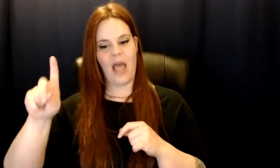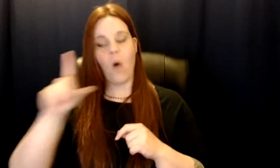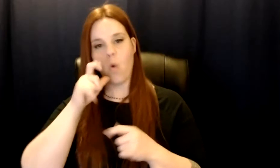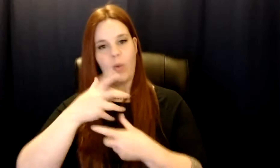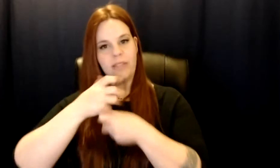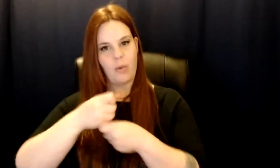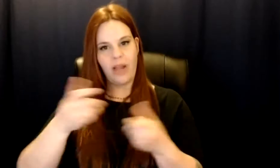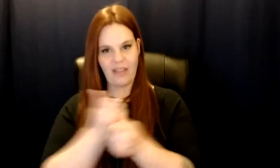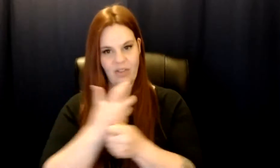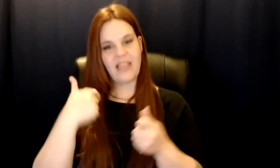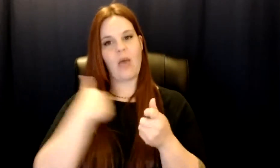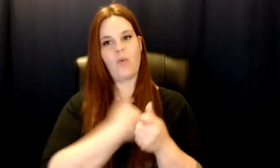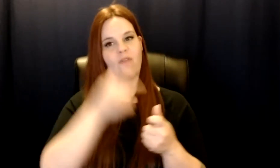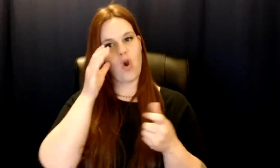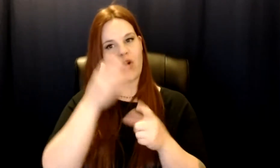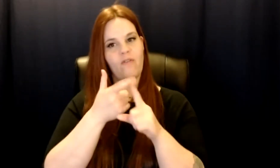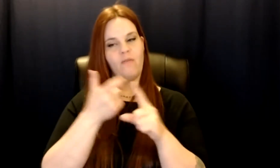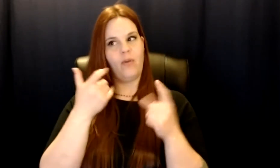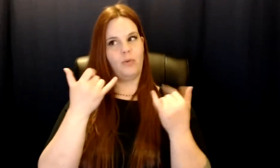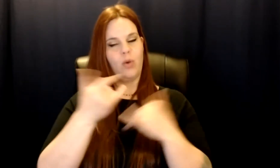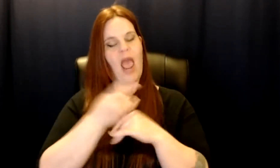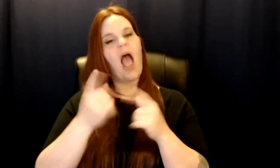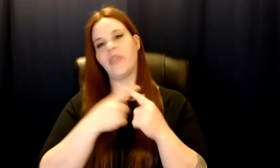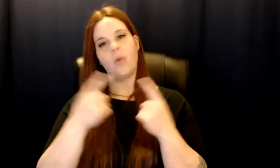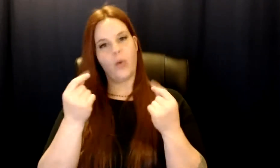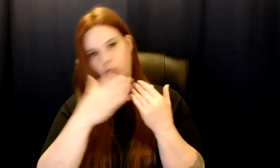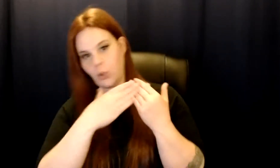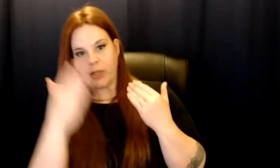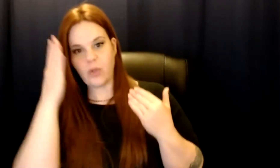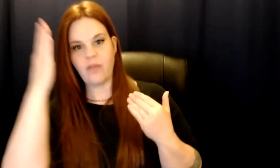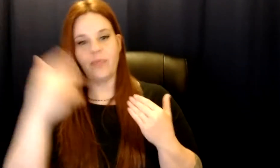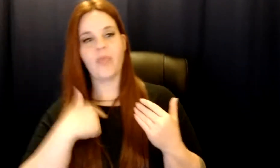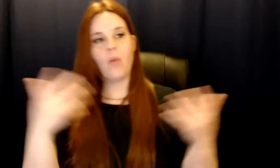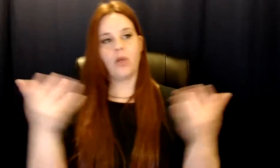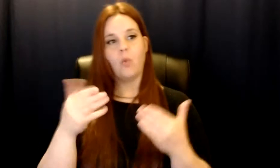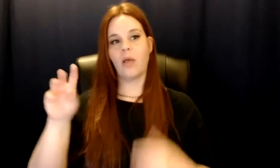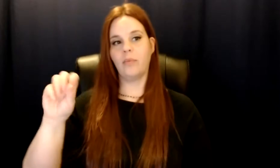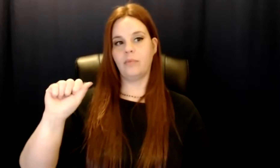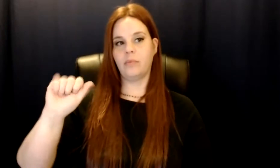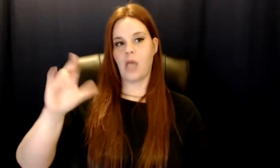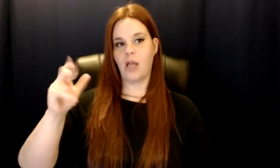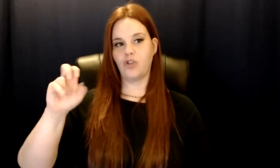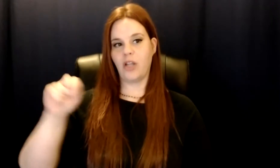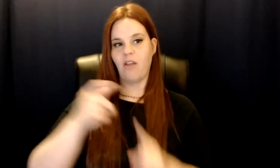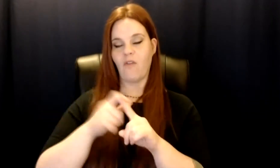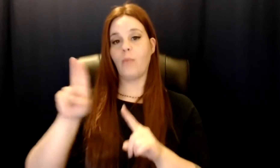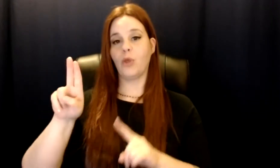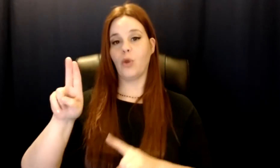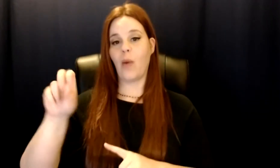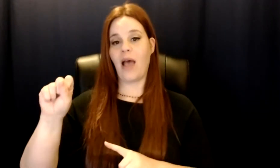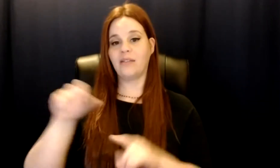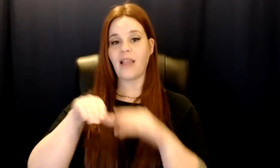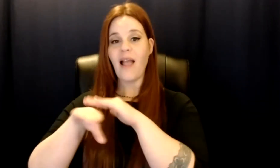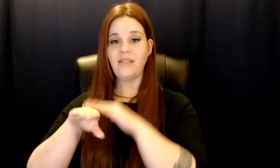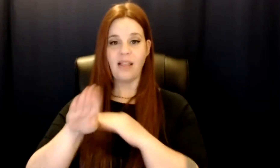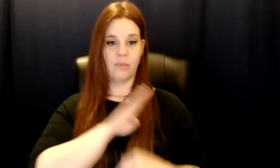today and where to go from here. So with that, I'd like to welcome Sachin from the US Access Board to kick